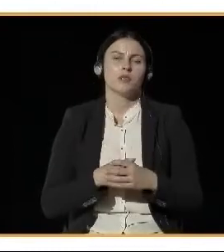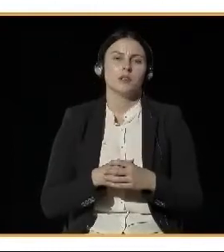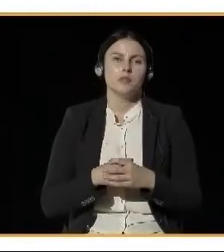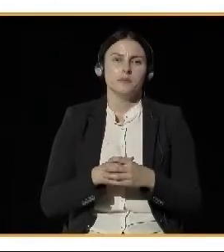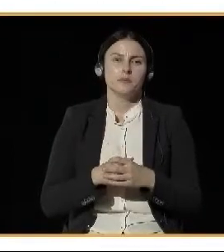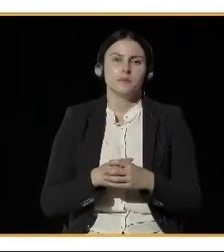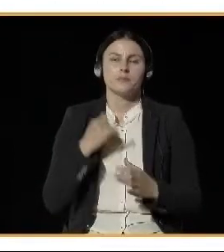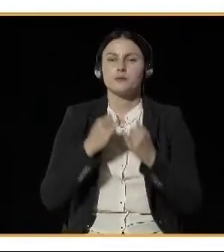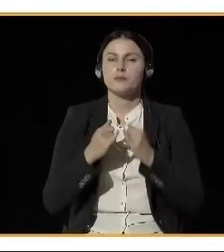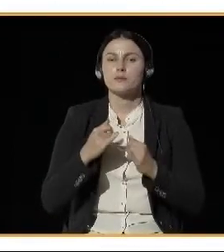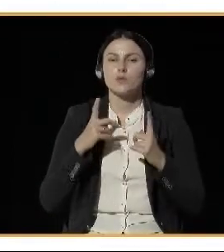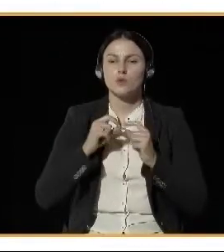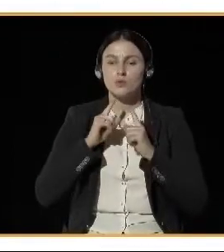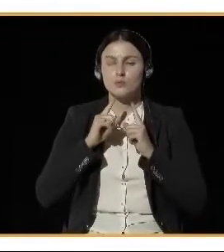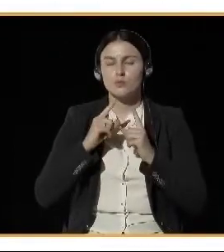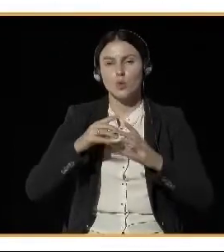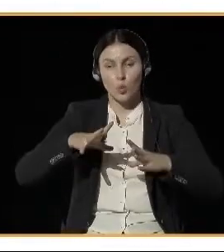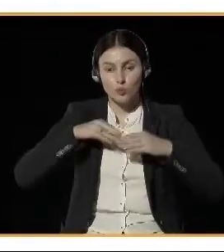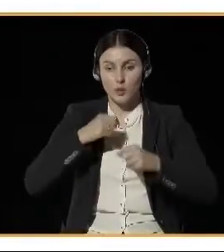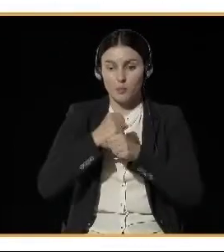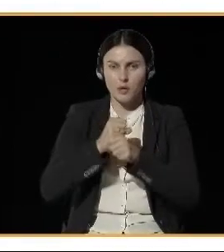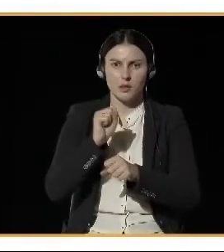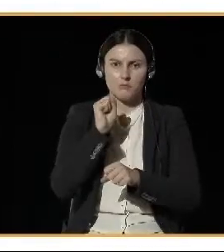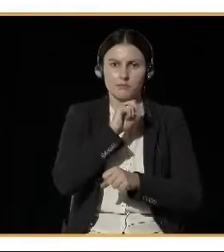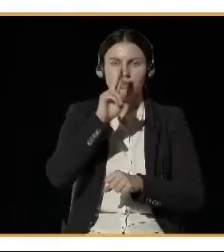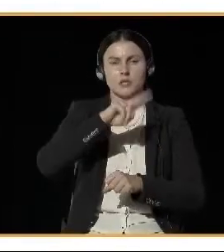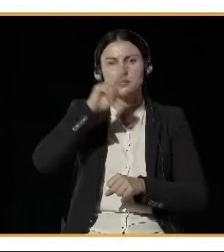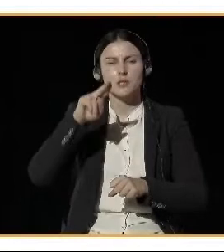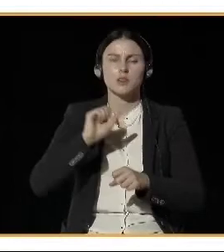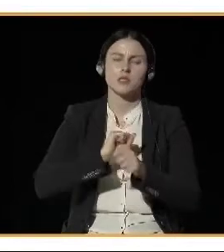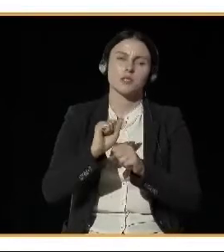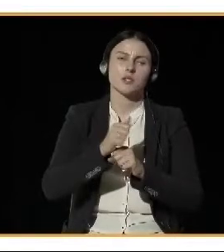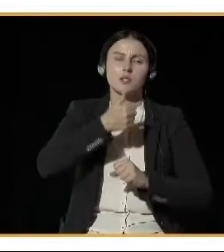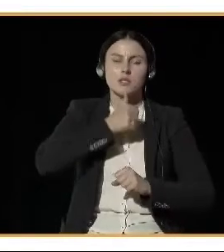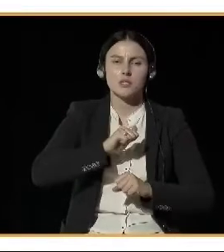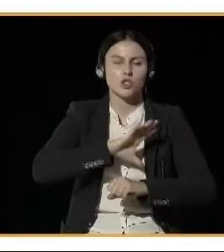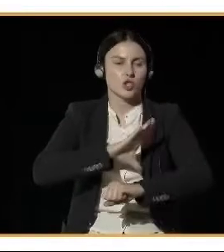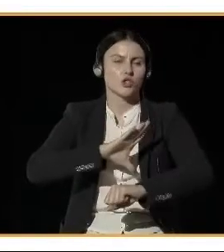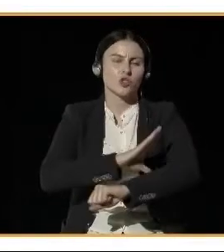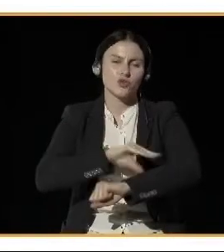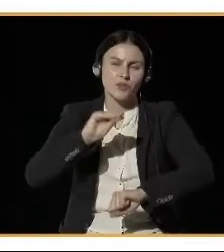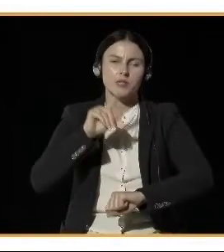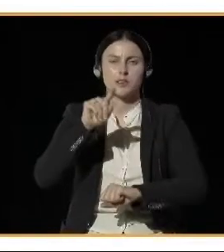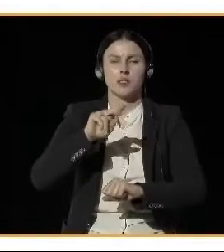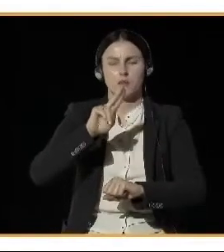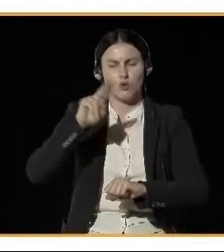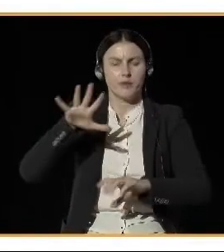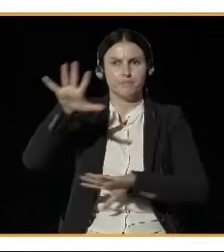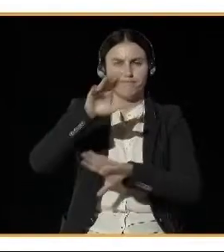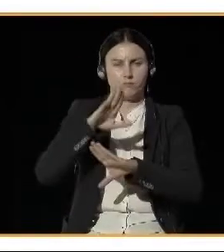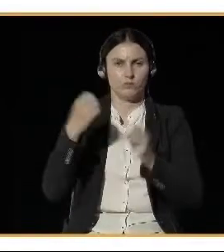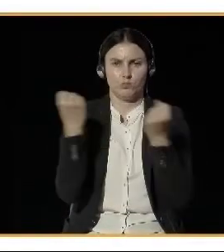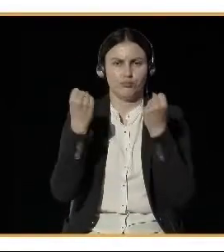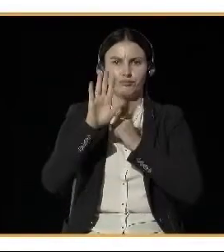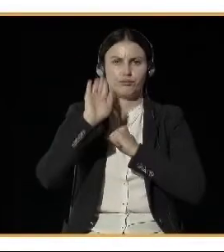of all, in Iceland, in Sweden, in Norway. So we can follow these